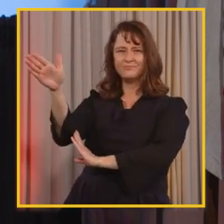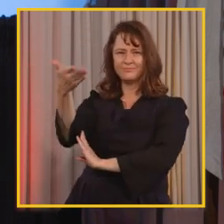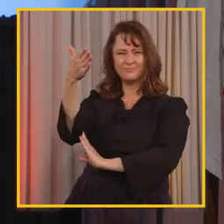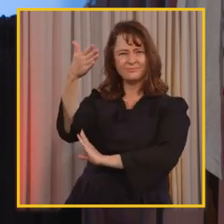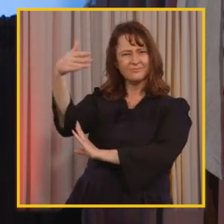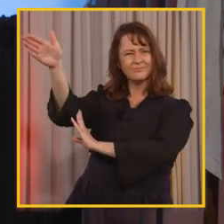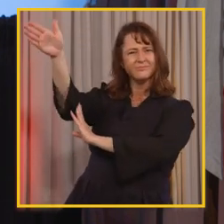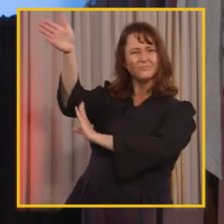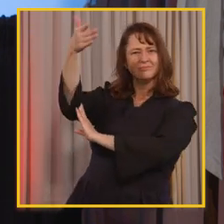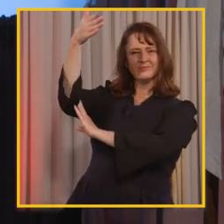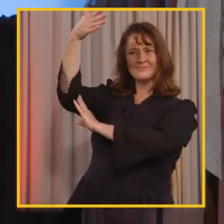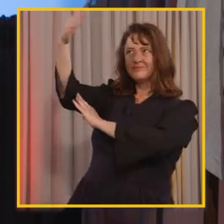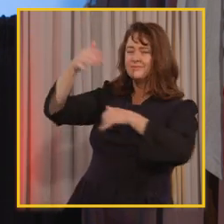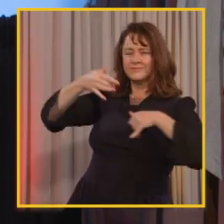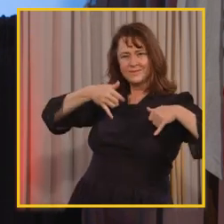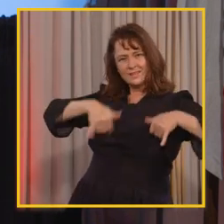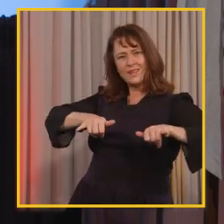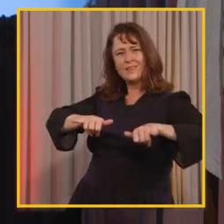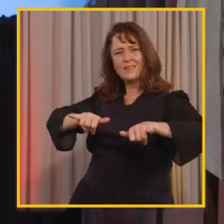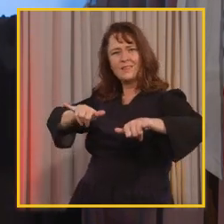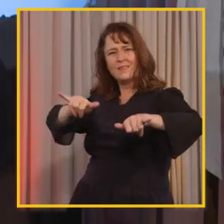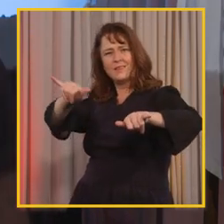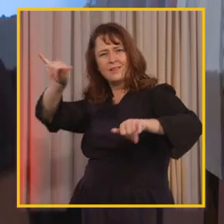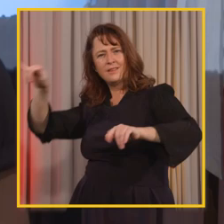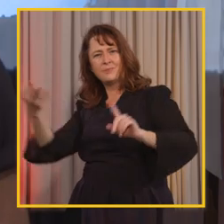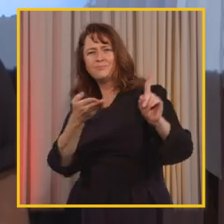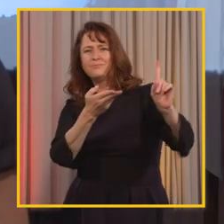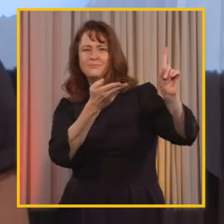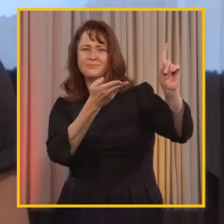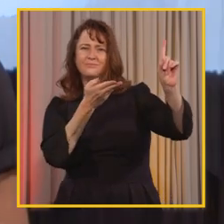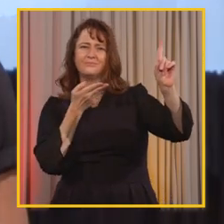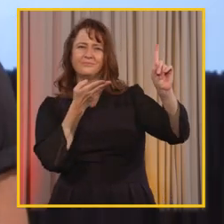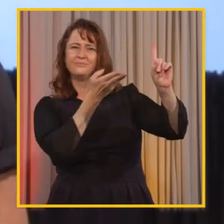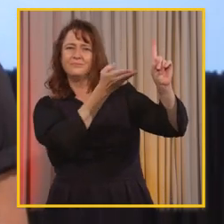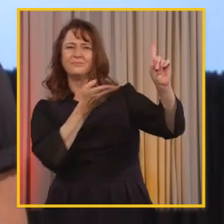flag was still